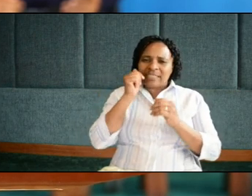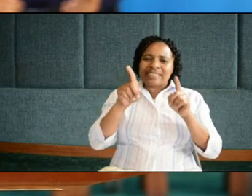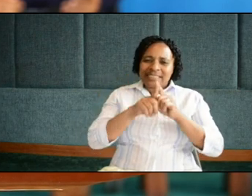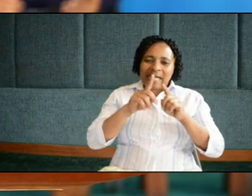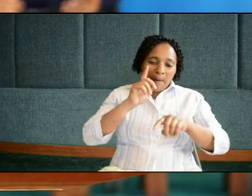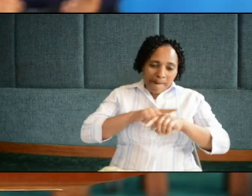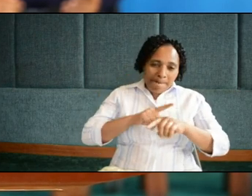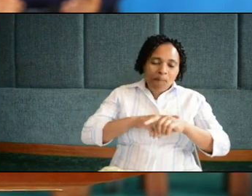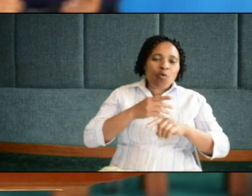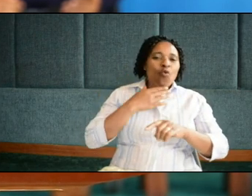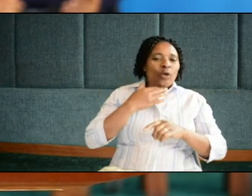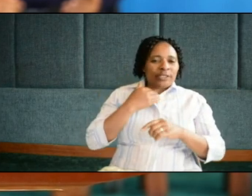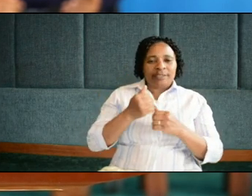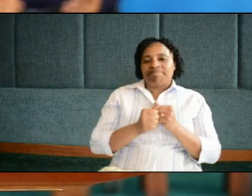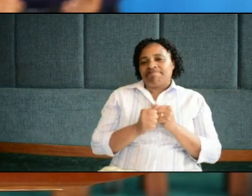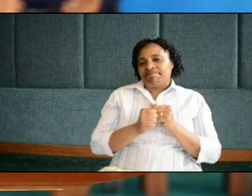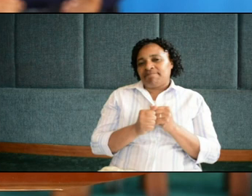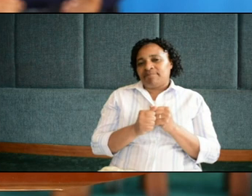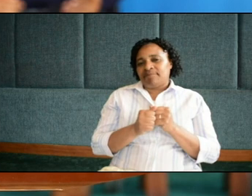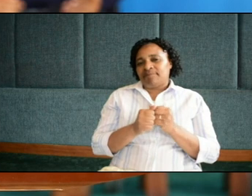when she was sick.